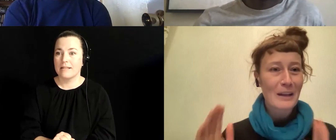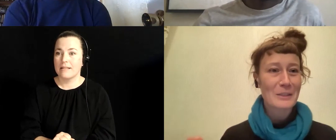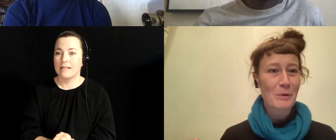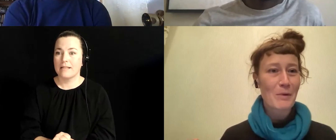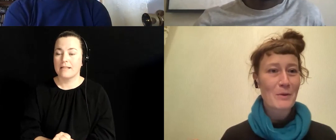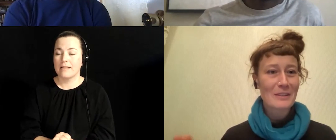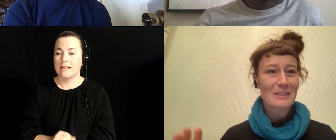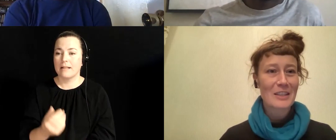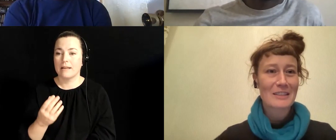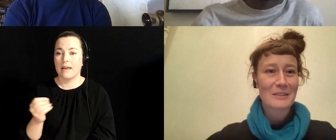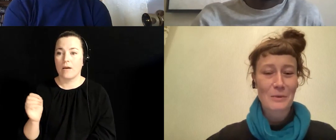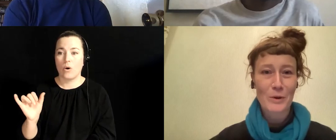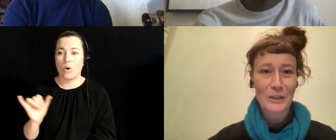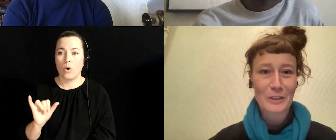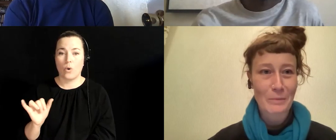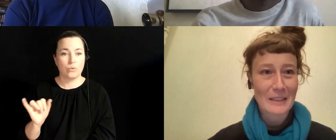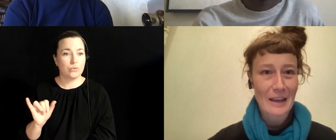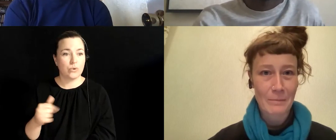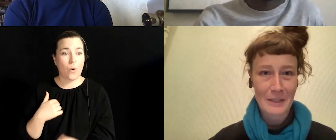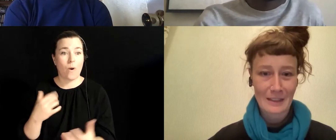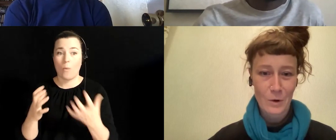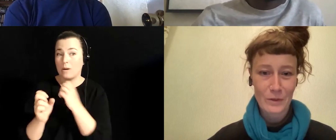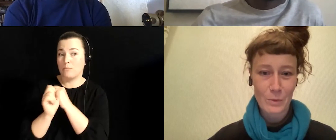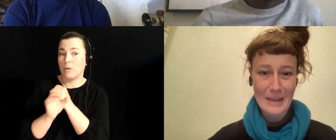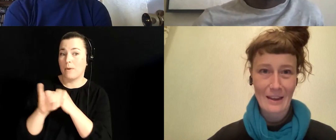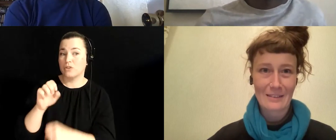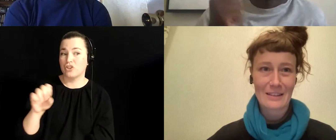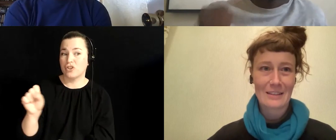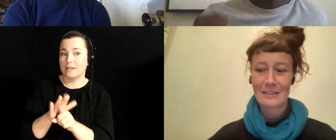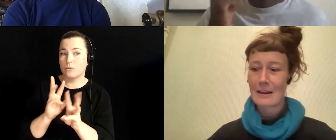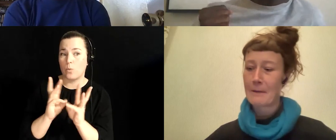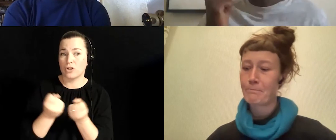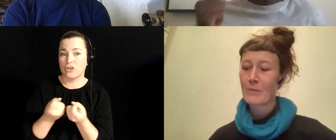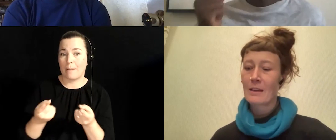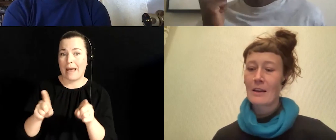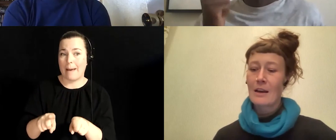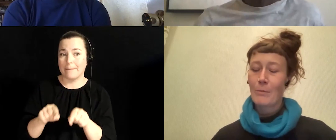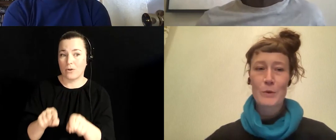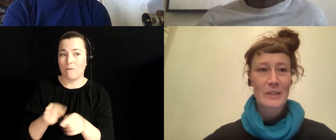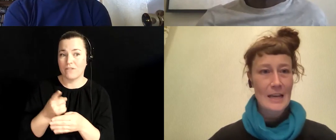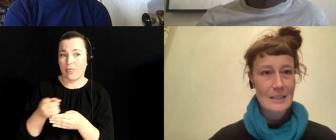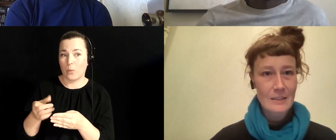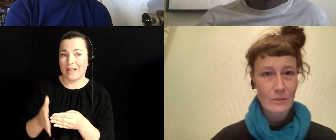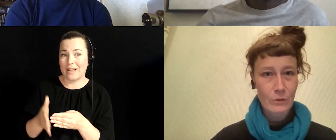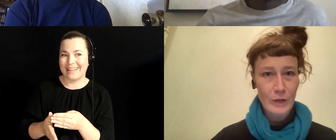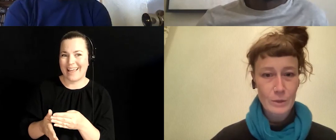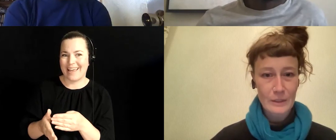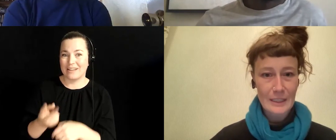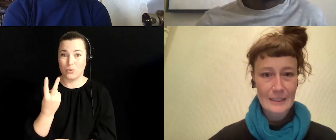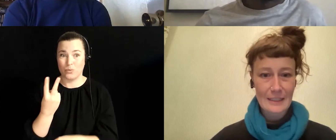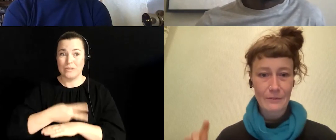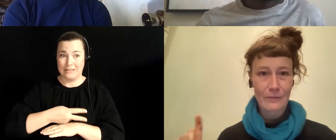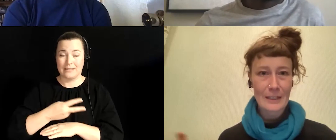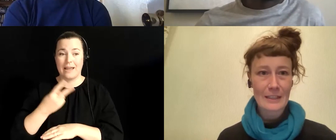I would also like to promote Jess's workshop that's happening over the weekend. It's both days, 3